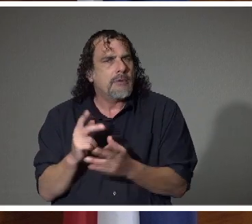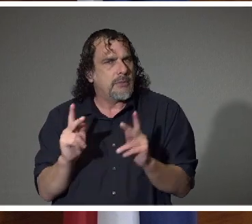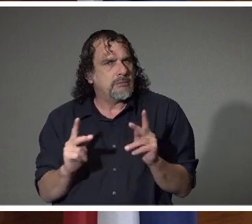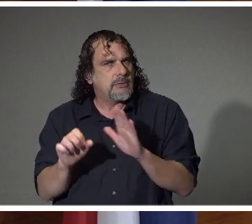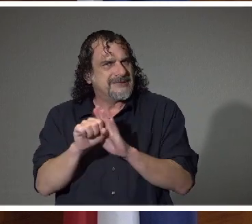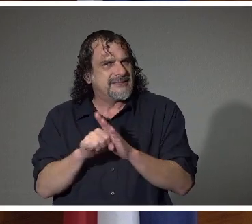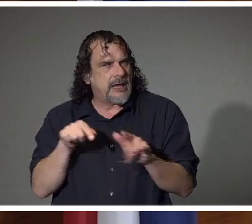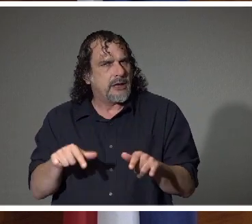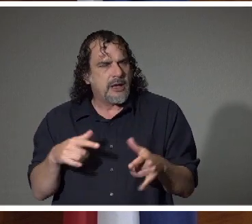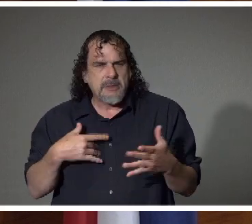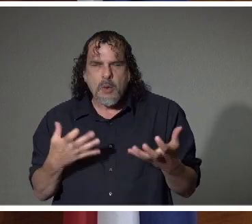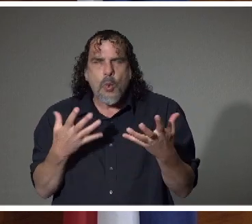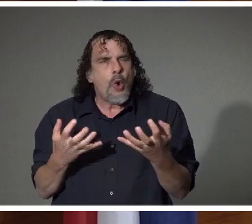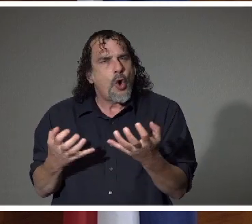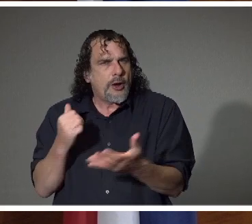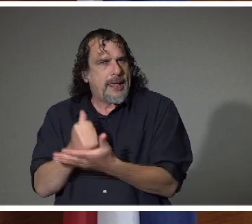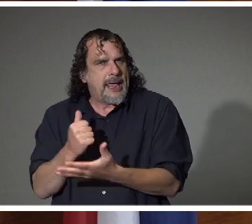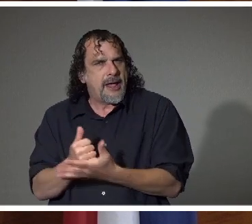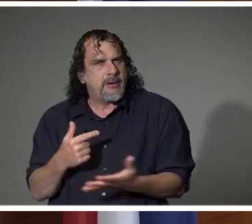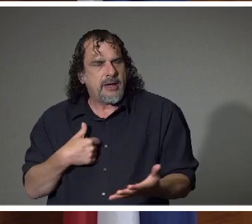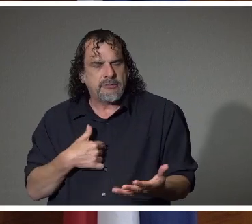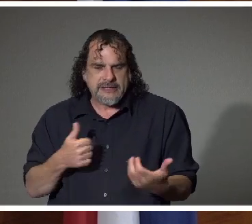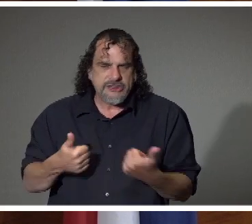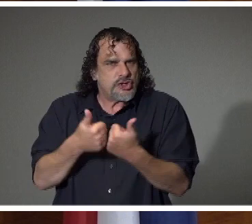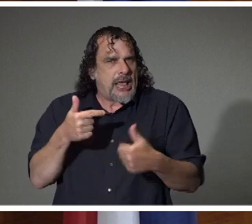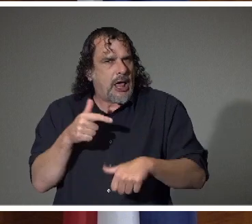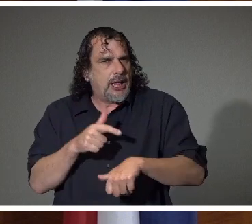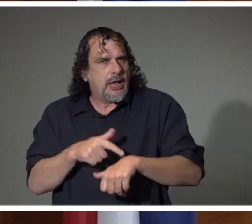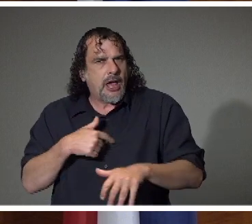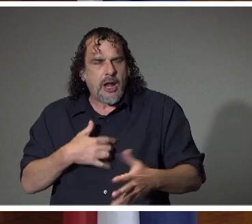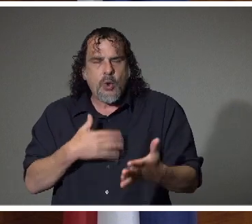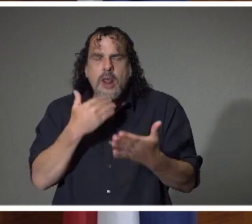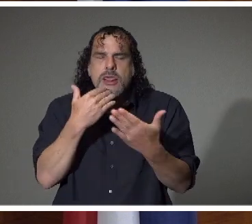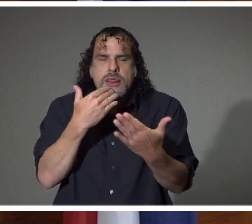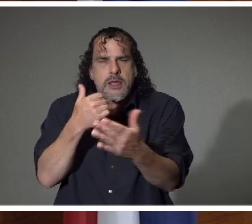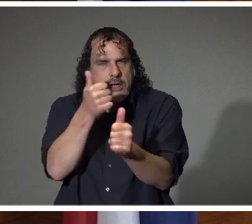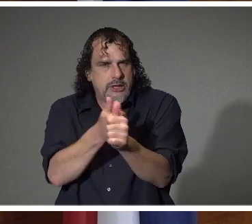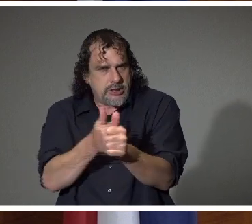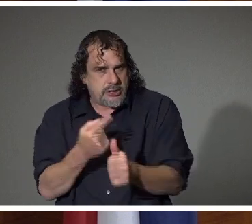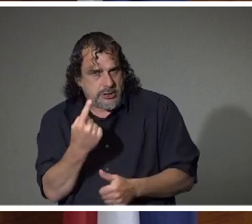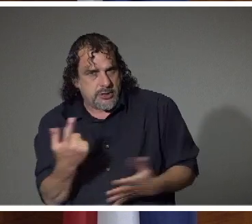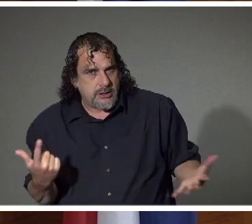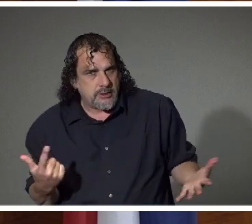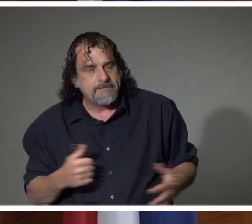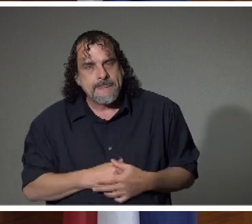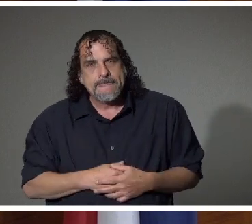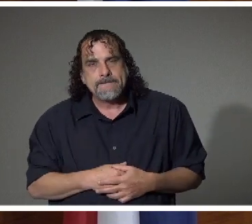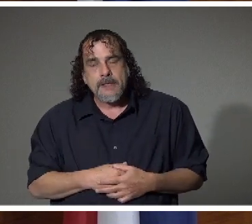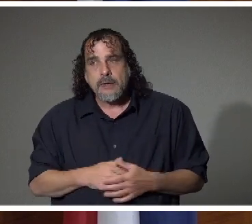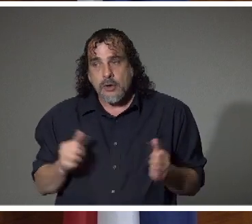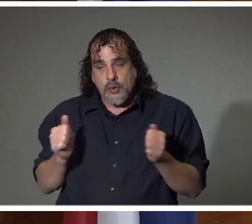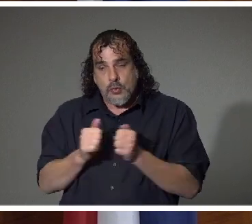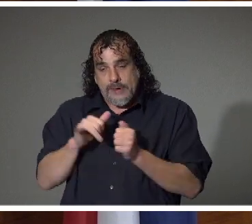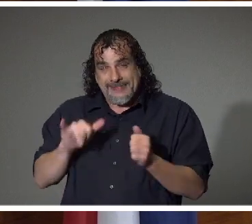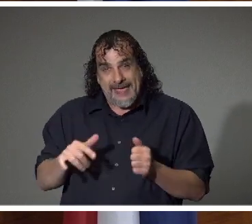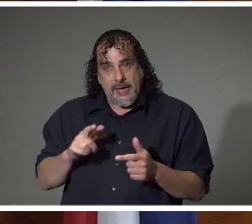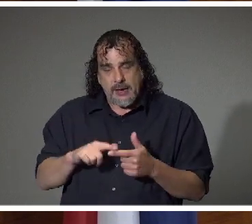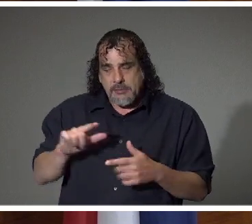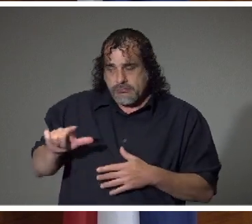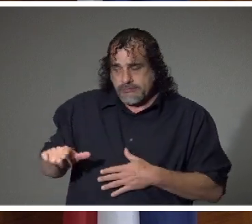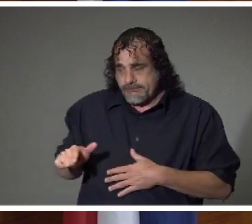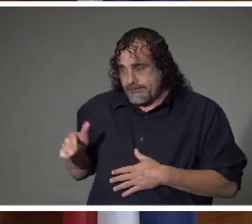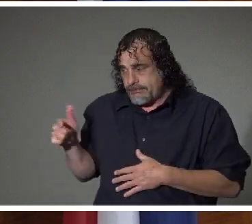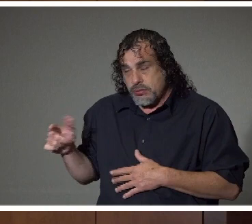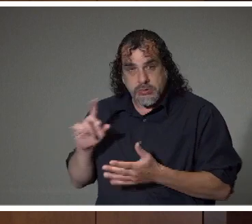help in these challenging times, and I want to personally thank every single one of you through this. With that, I'm going to turn it over to